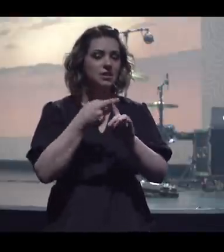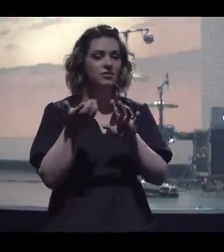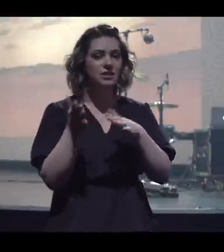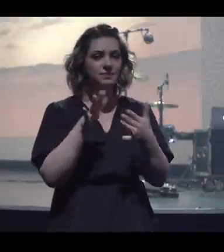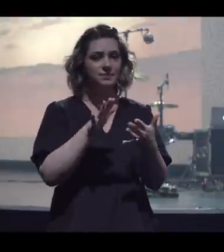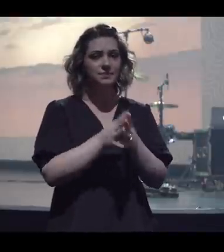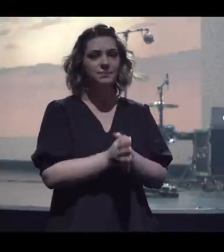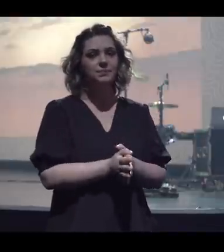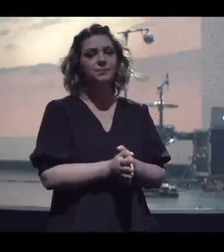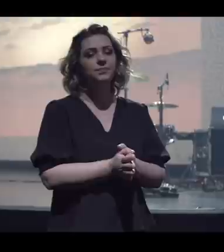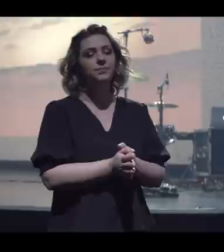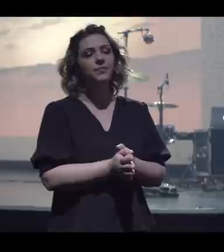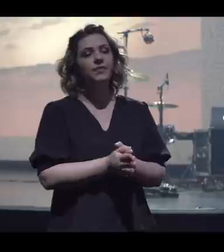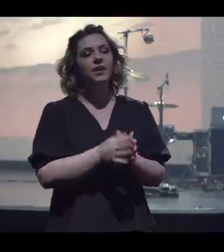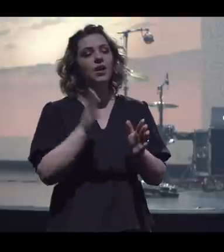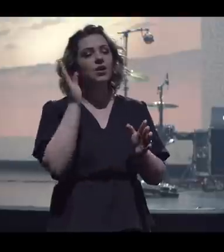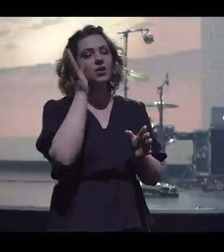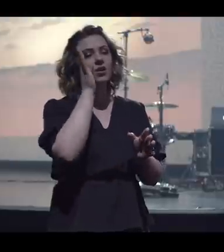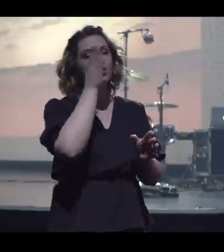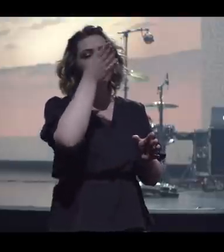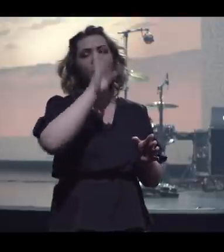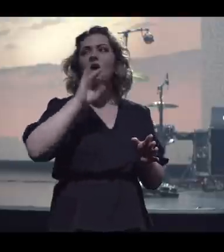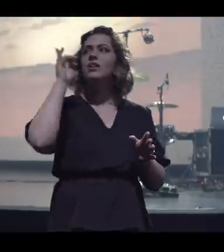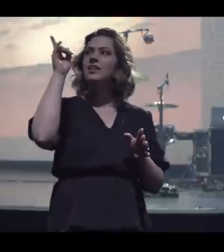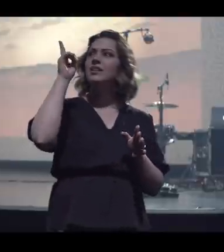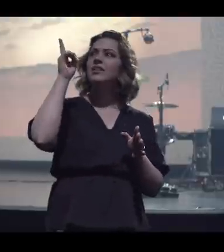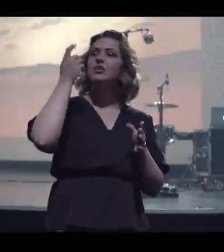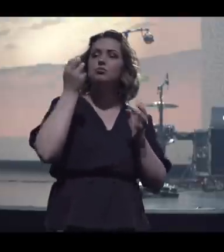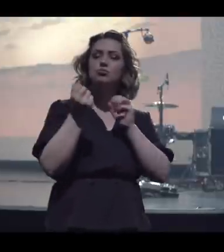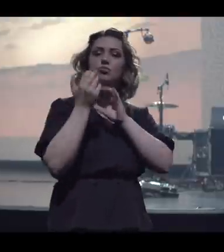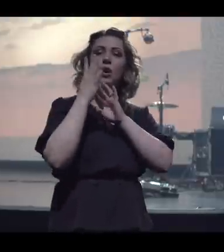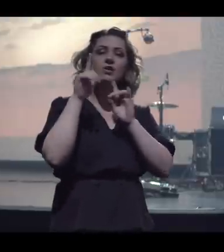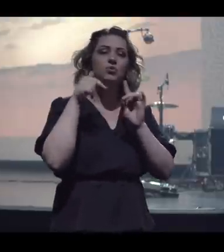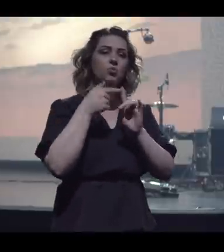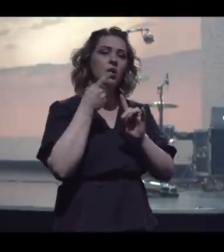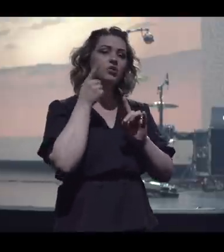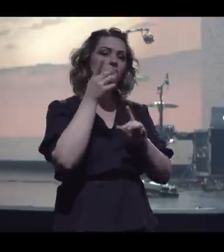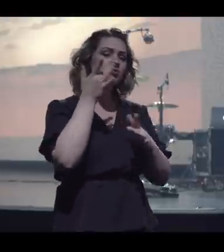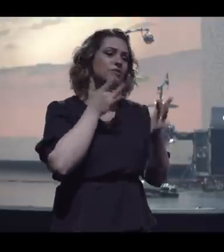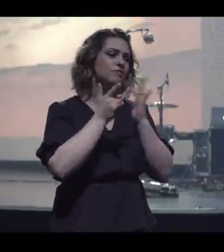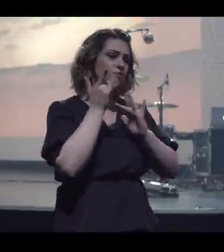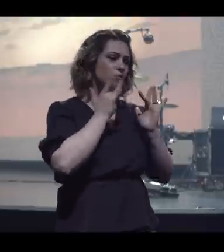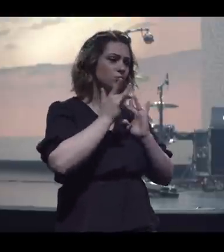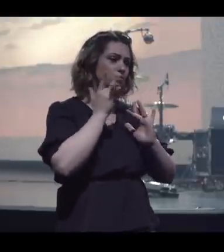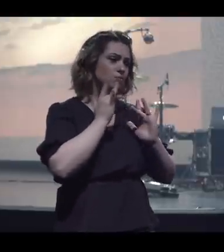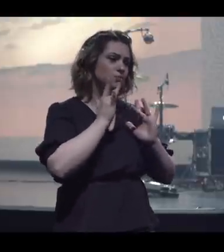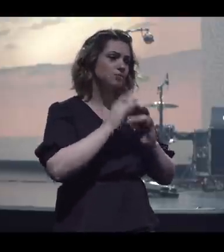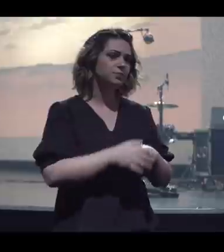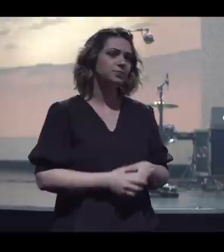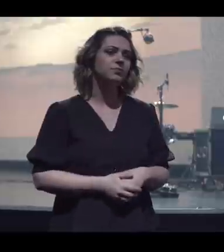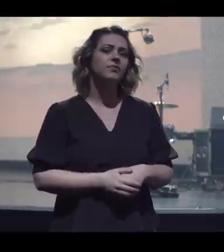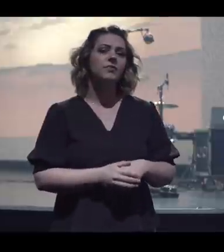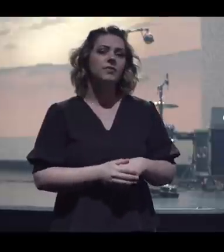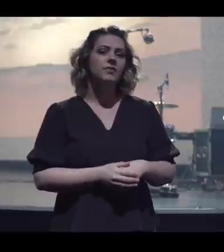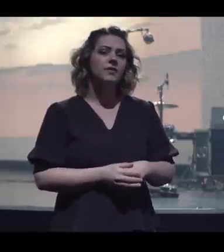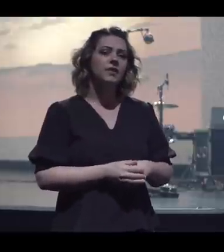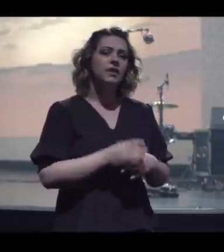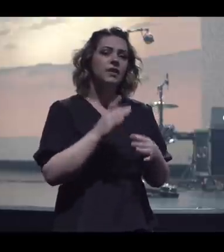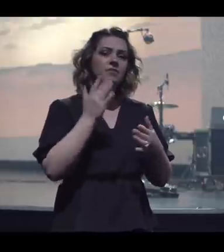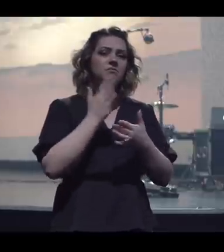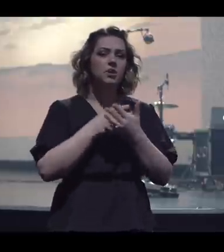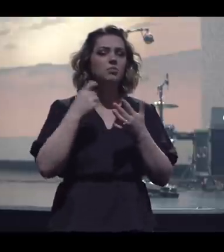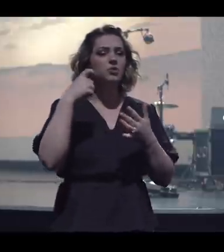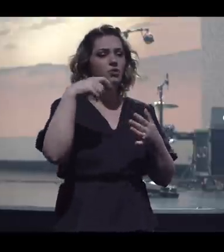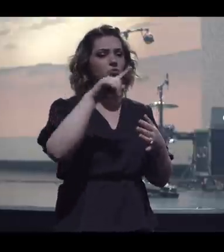present than when you are most vulnerable. And somebody needs to hear that today, because you come in looking around at all these other Christians